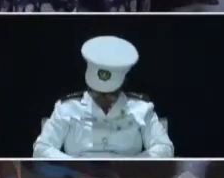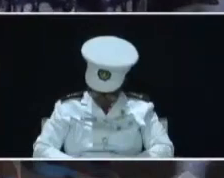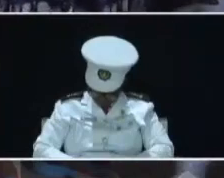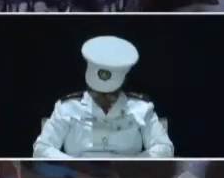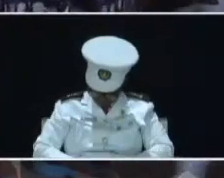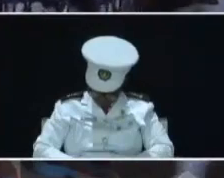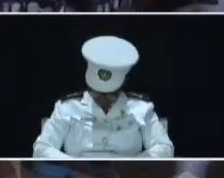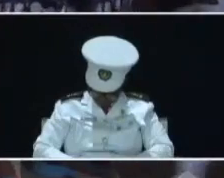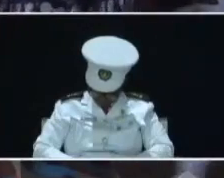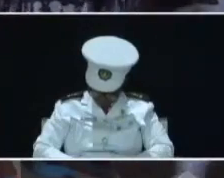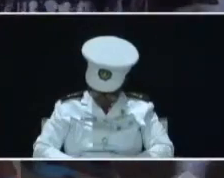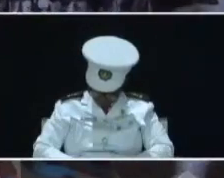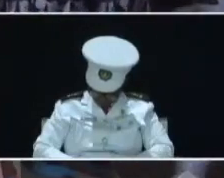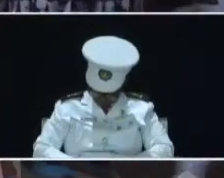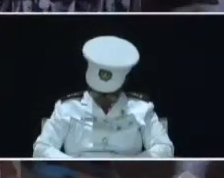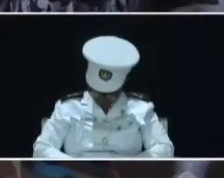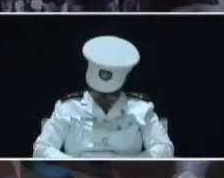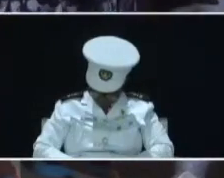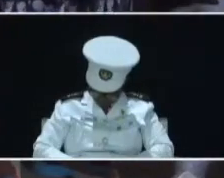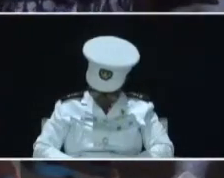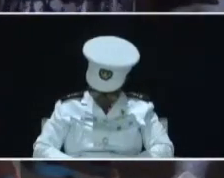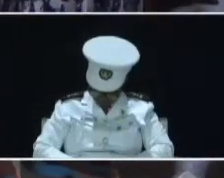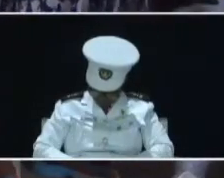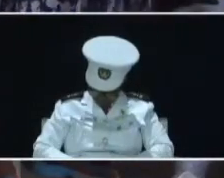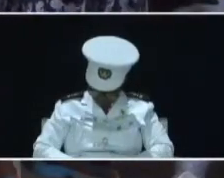Oh, Lord, thank you, Father.